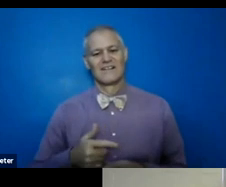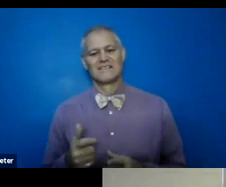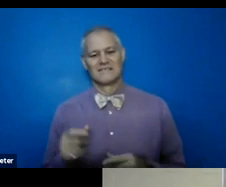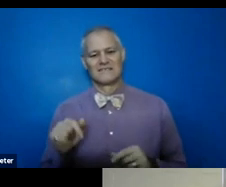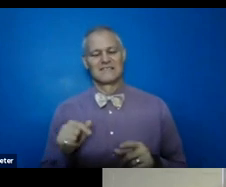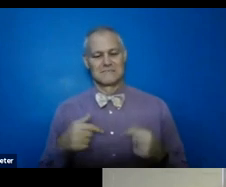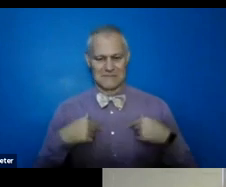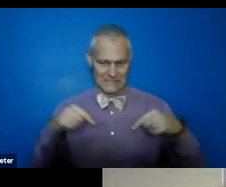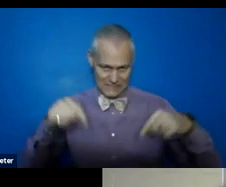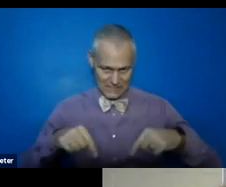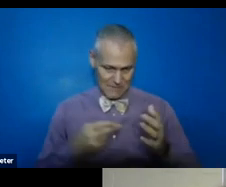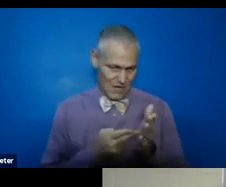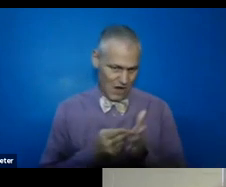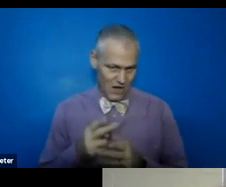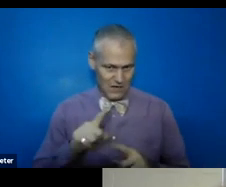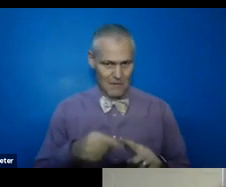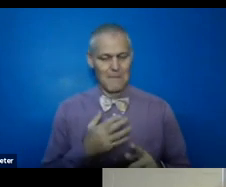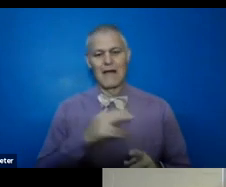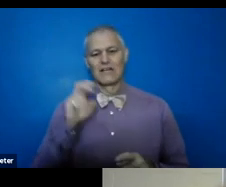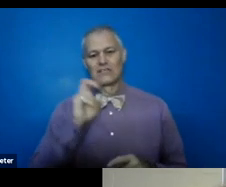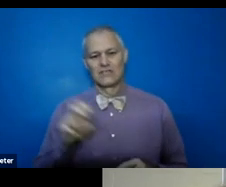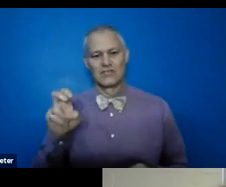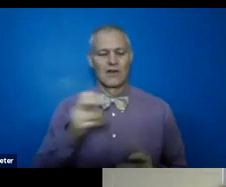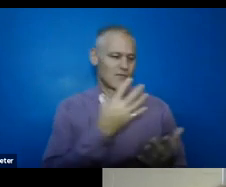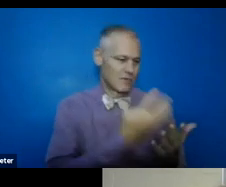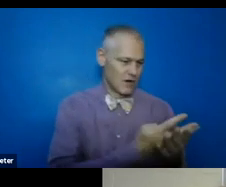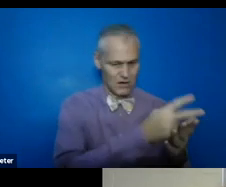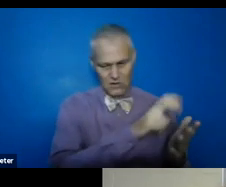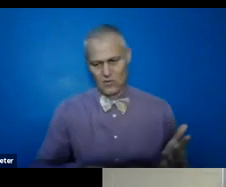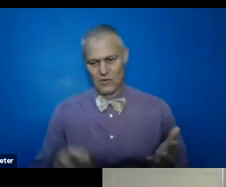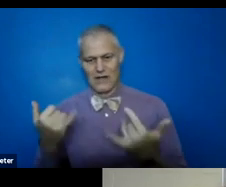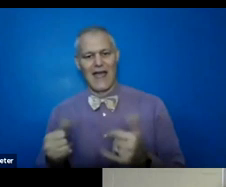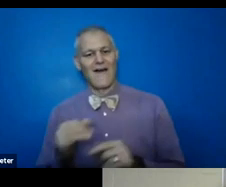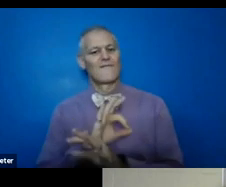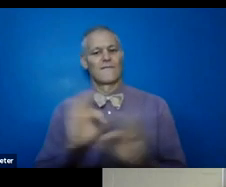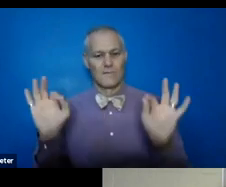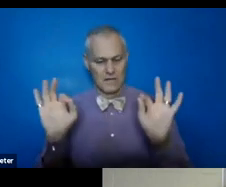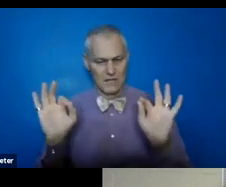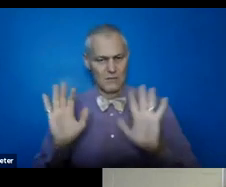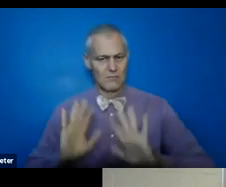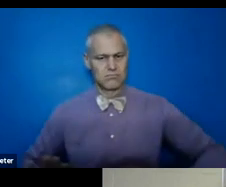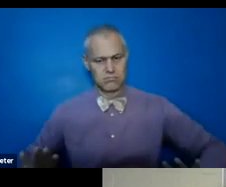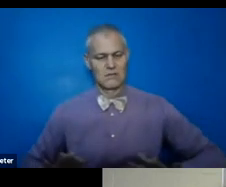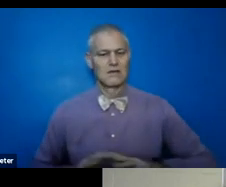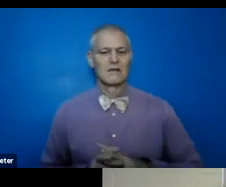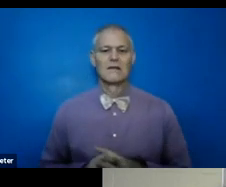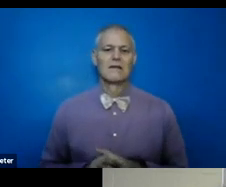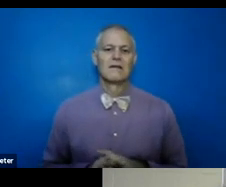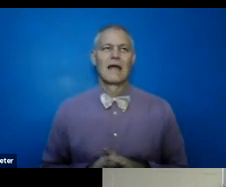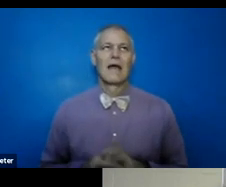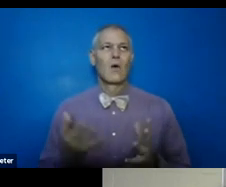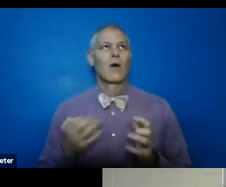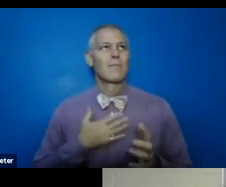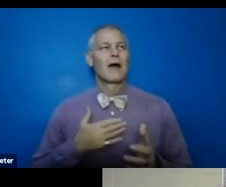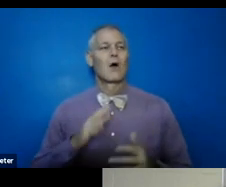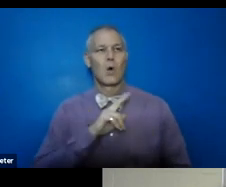to be honest about my journey from incarceration to now being free, and just wanting, through my own